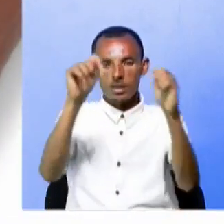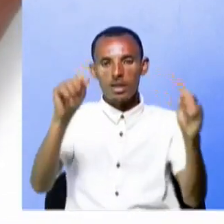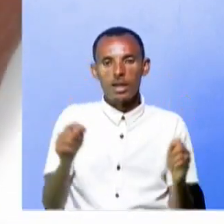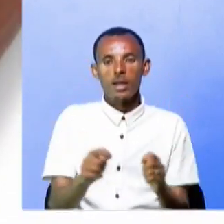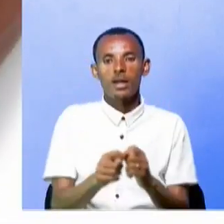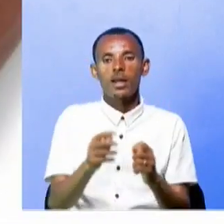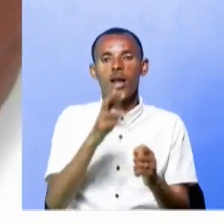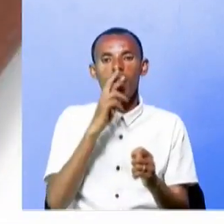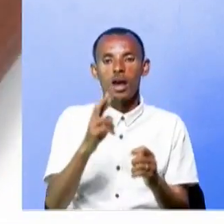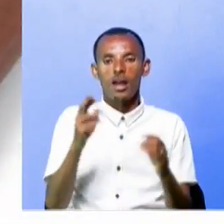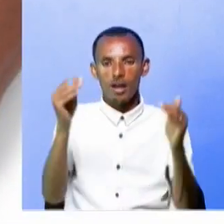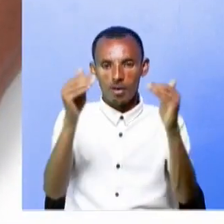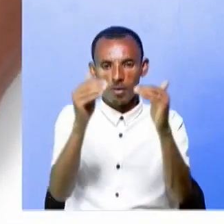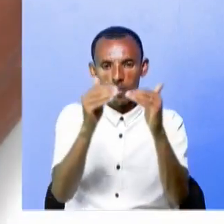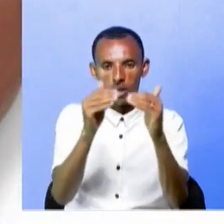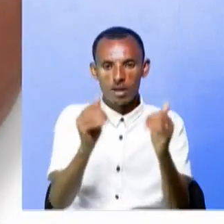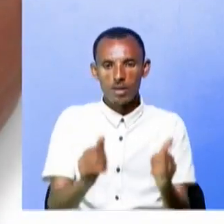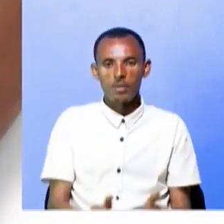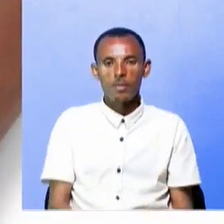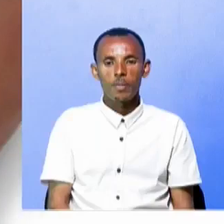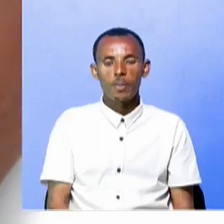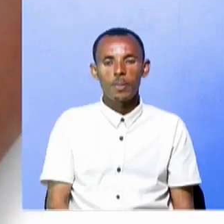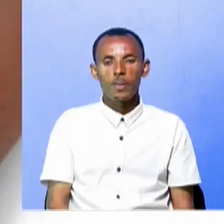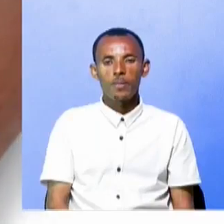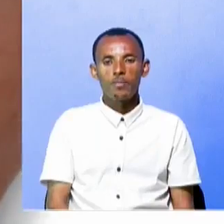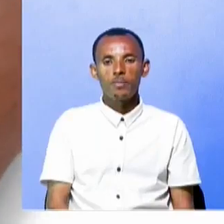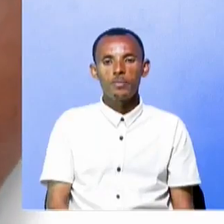are congruent,